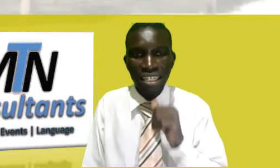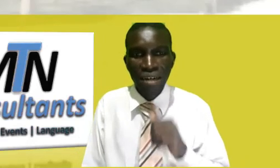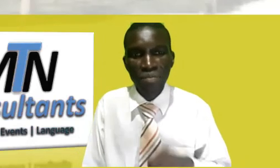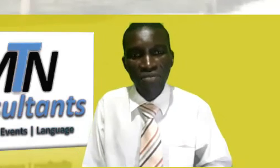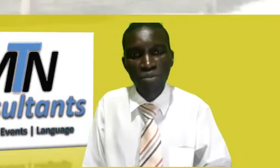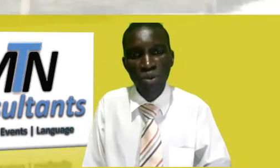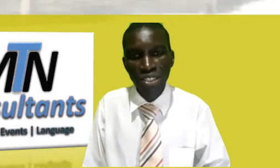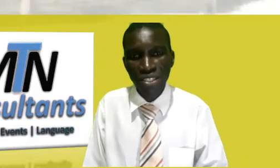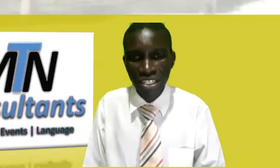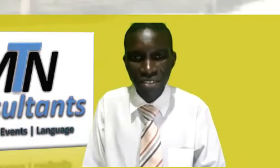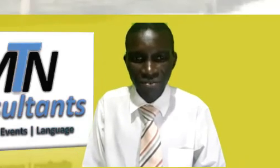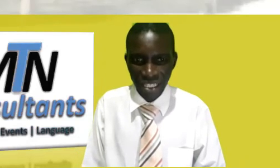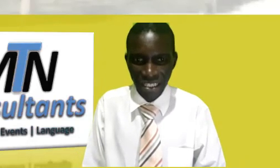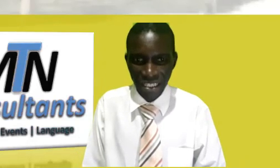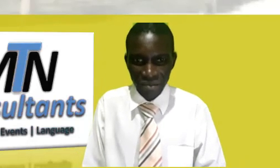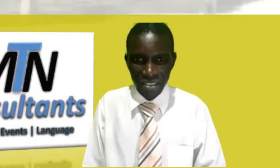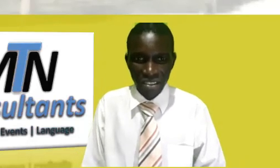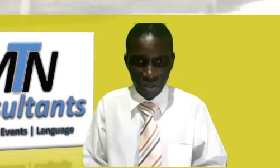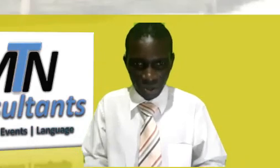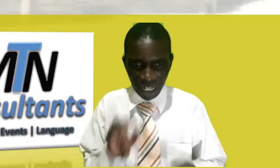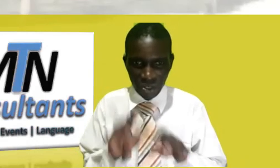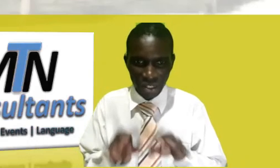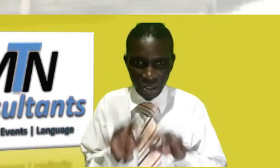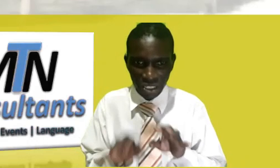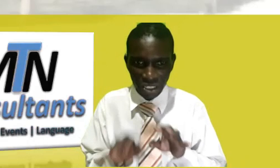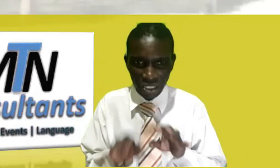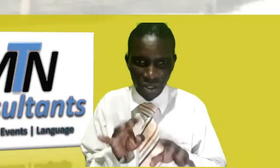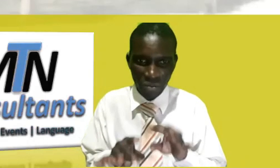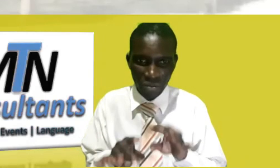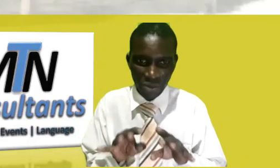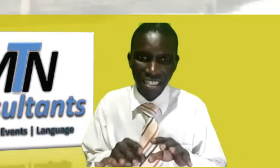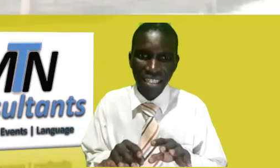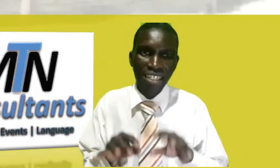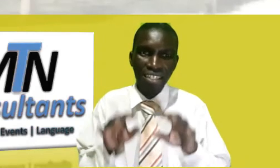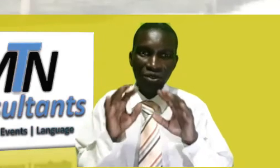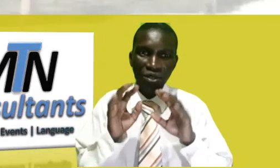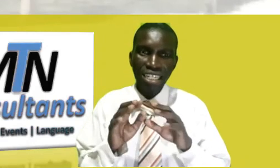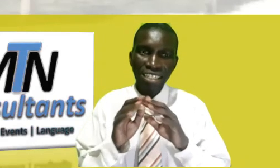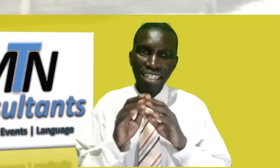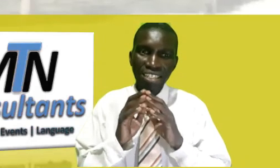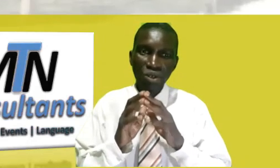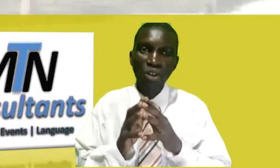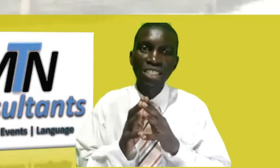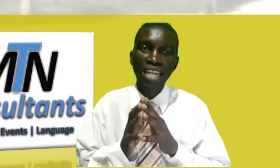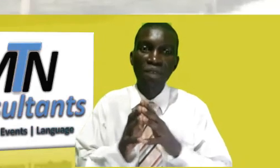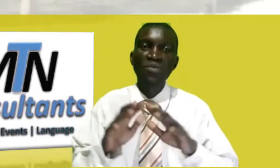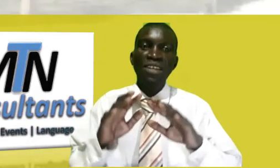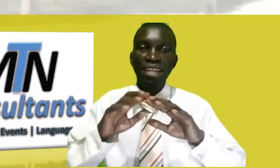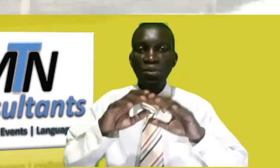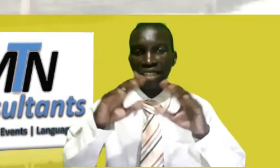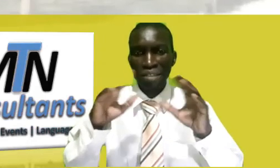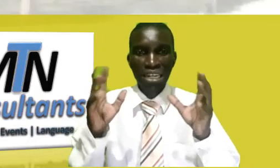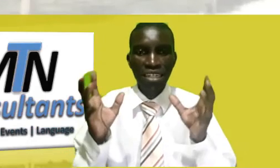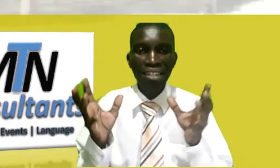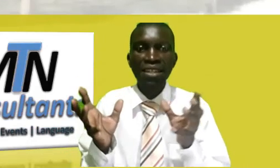got another platform called Thinkific. You actually log into the computer and you learn at your own time.